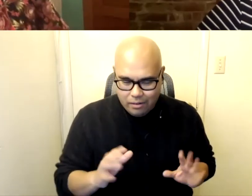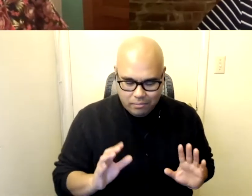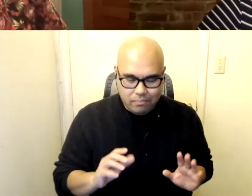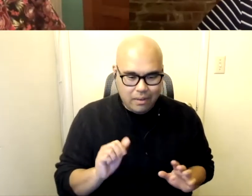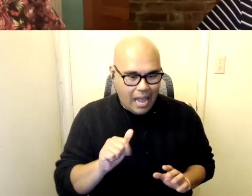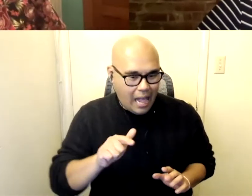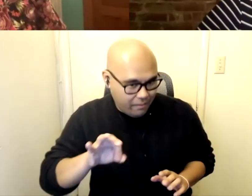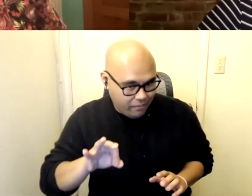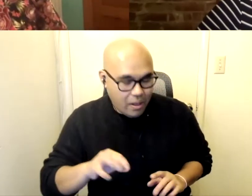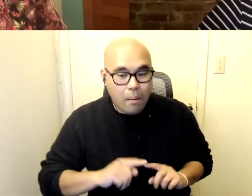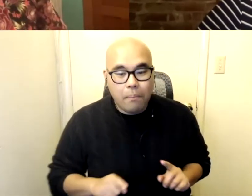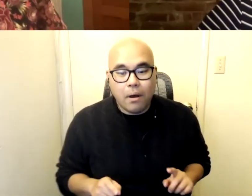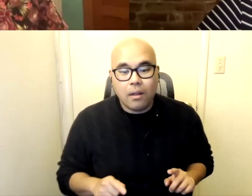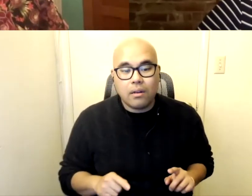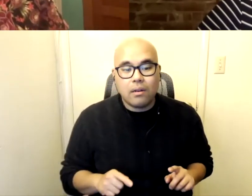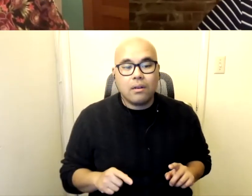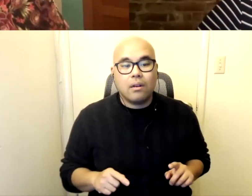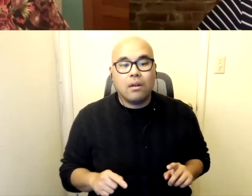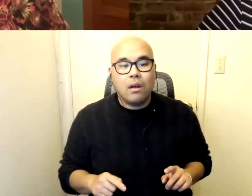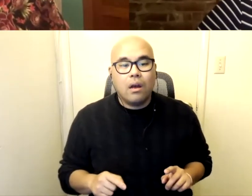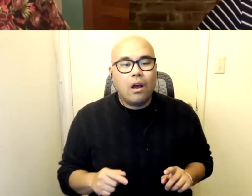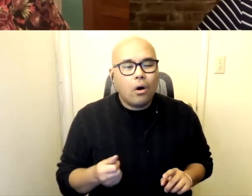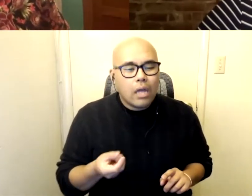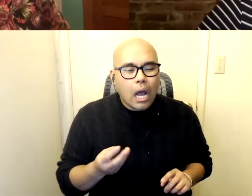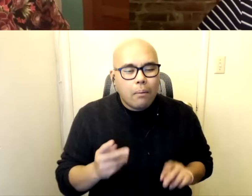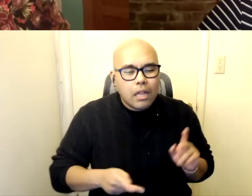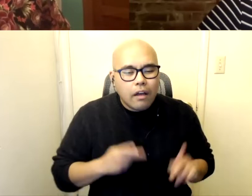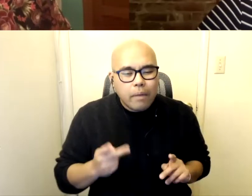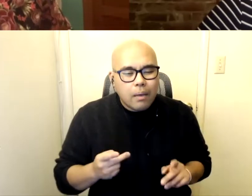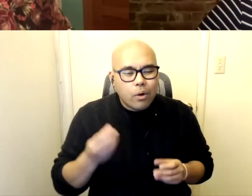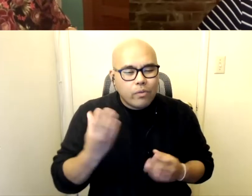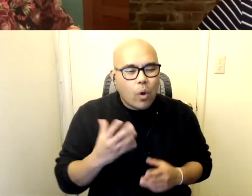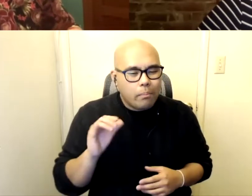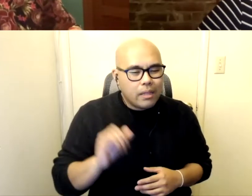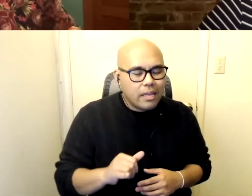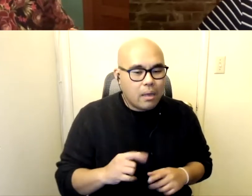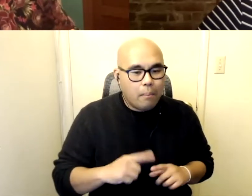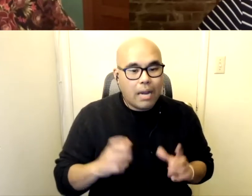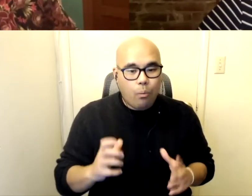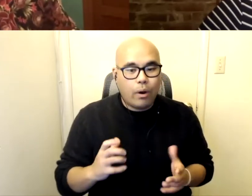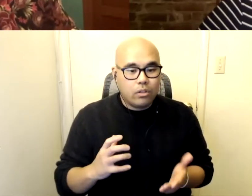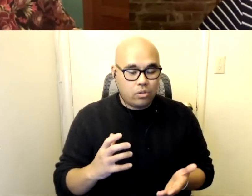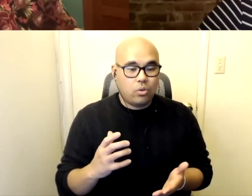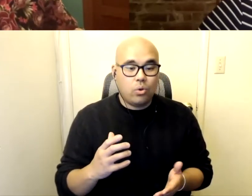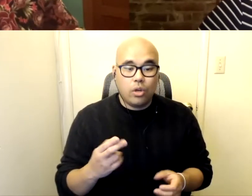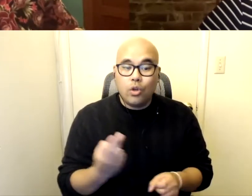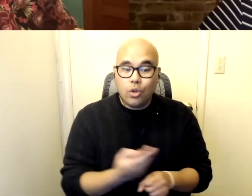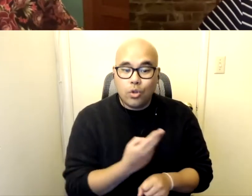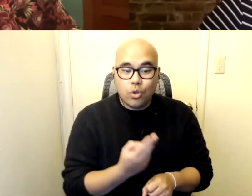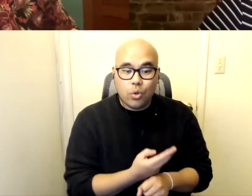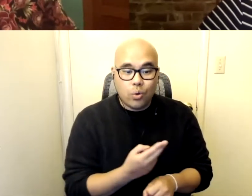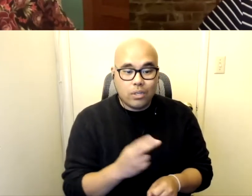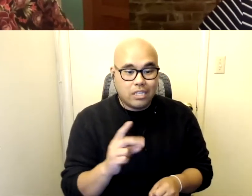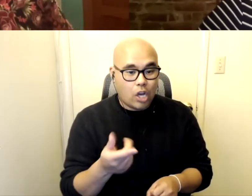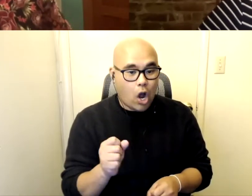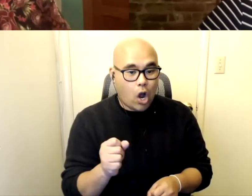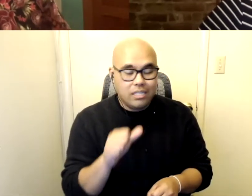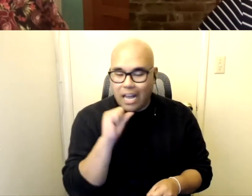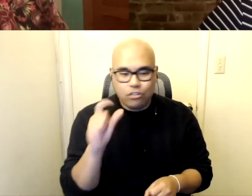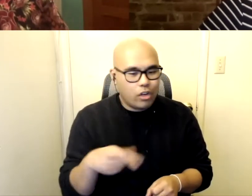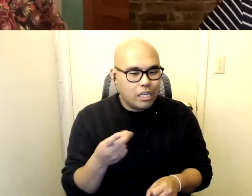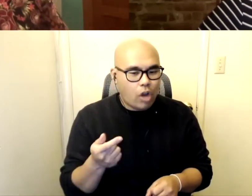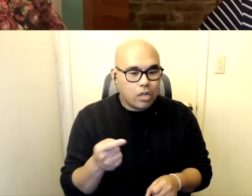there's also, I don't know if anyone, only a couple people have mentioned this to me, but I wanted to take the dogs further than just dogs, and so there's a